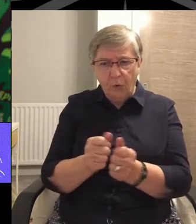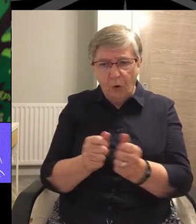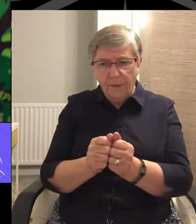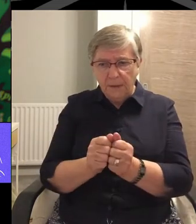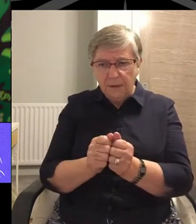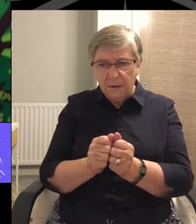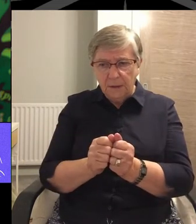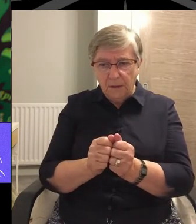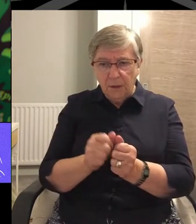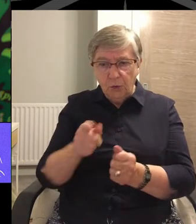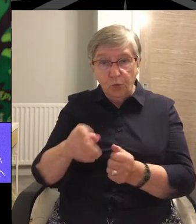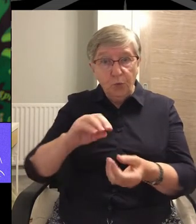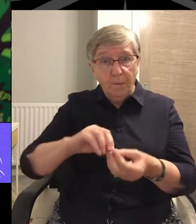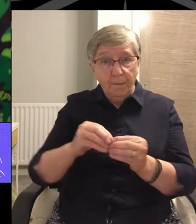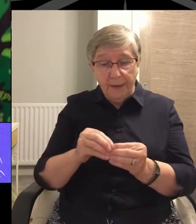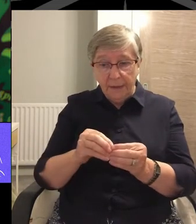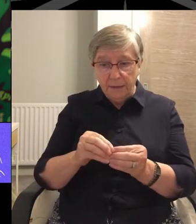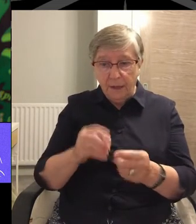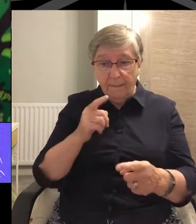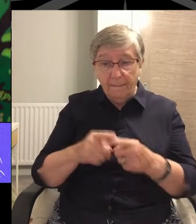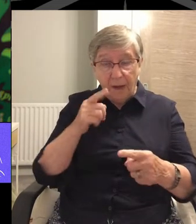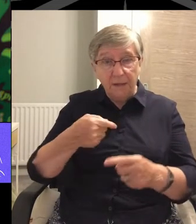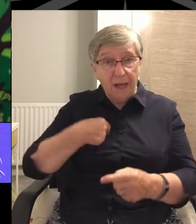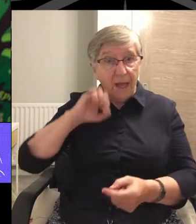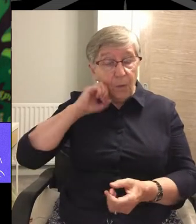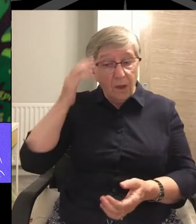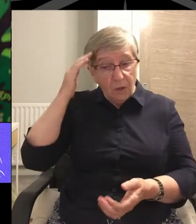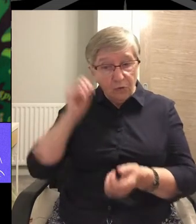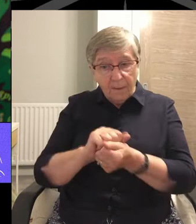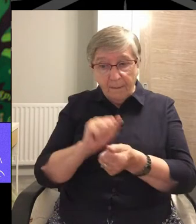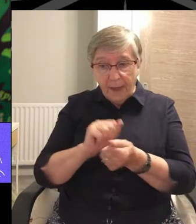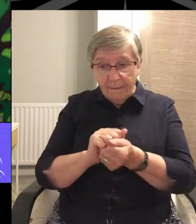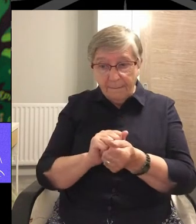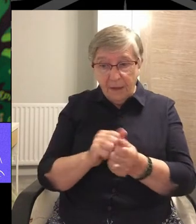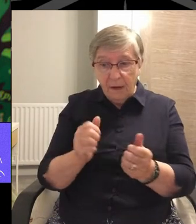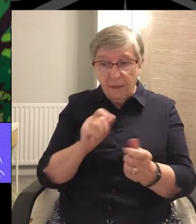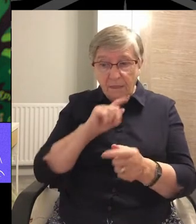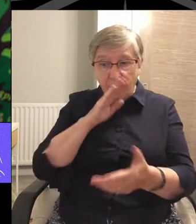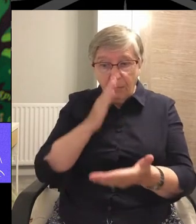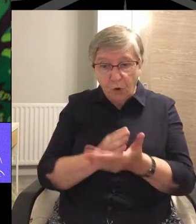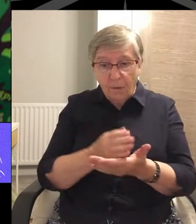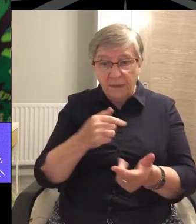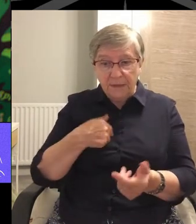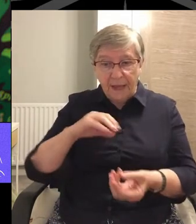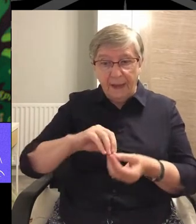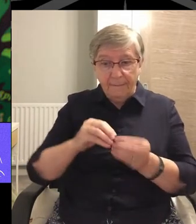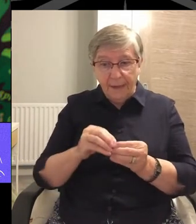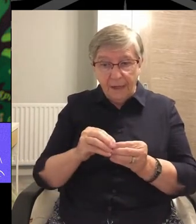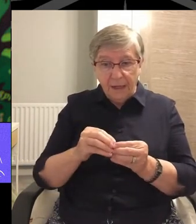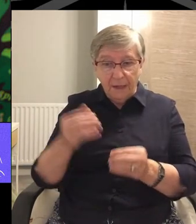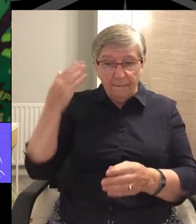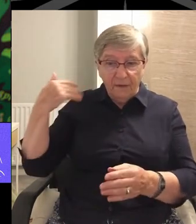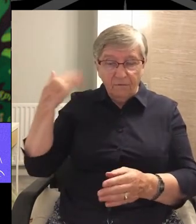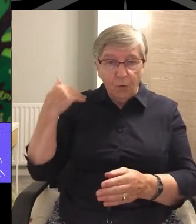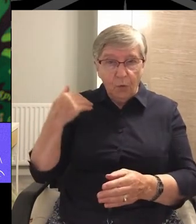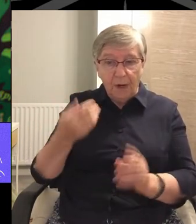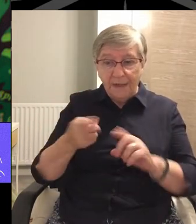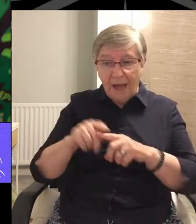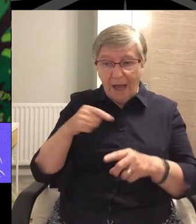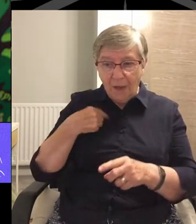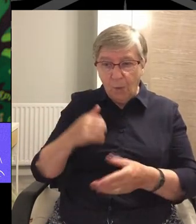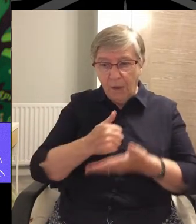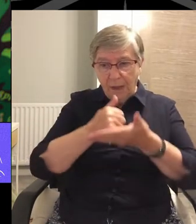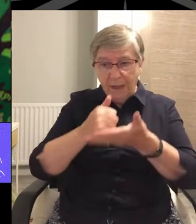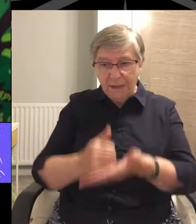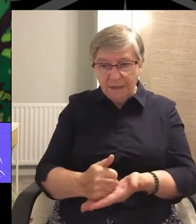covenant. Yet I will remember the covenant I made with you in the days of your youth, and I will establish an